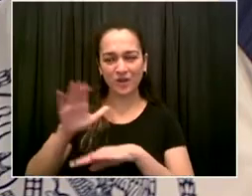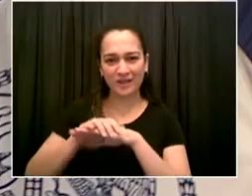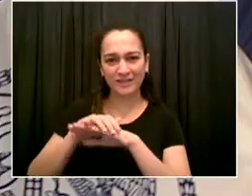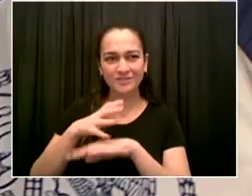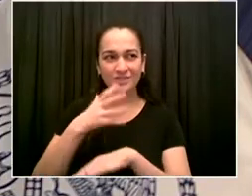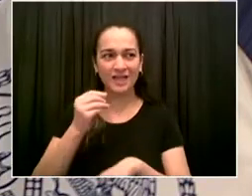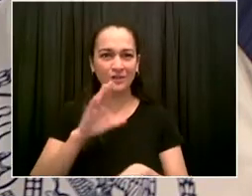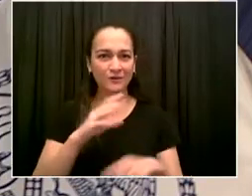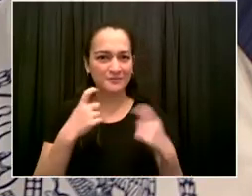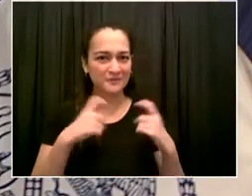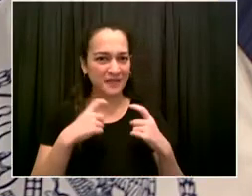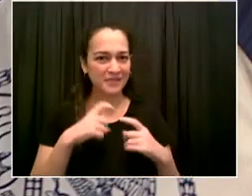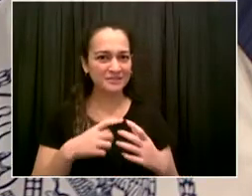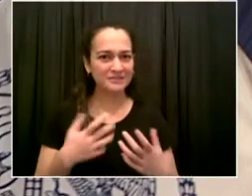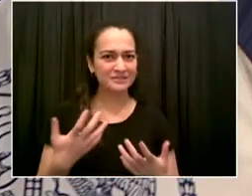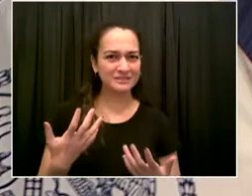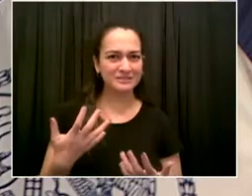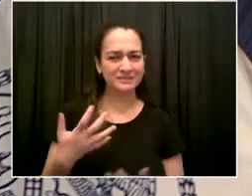nicely.